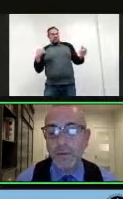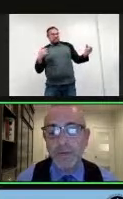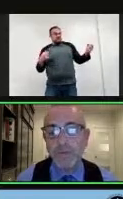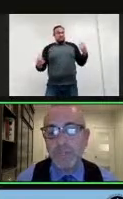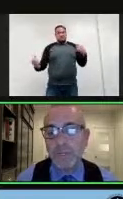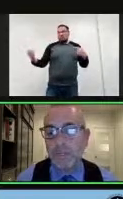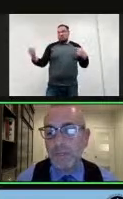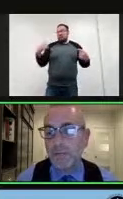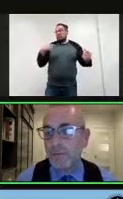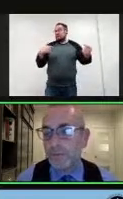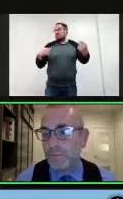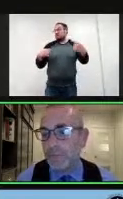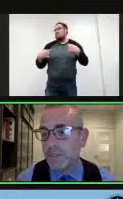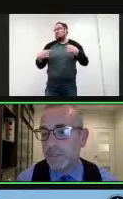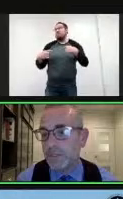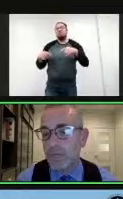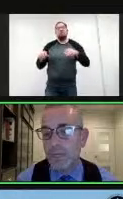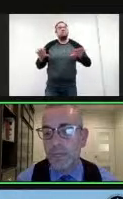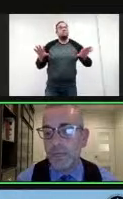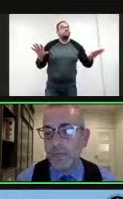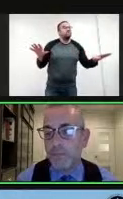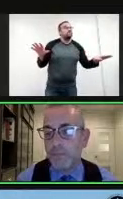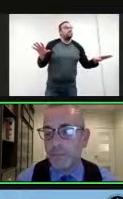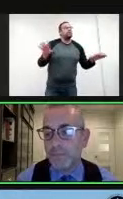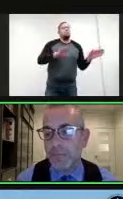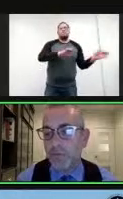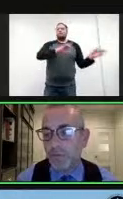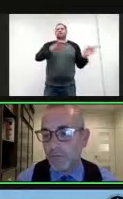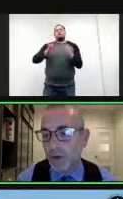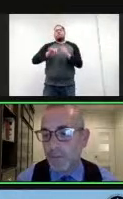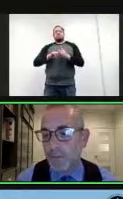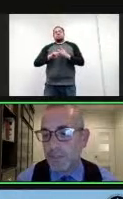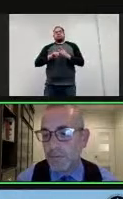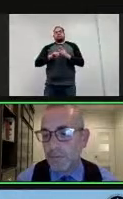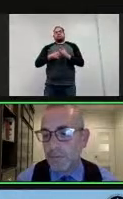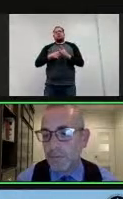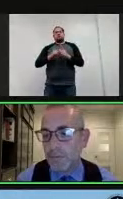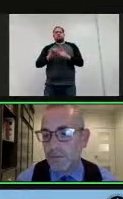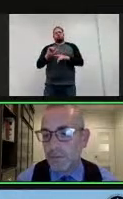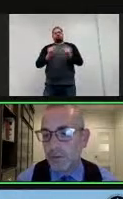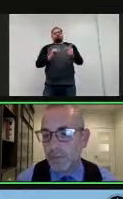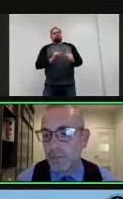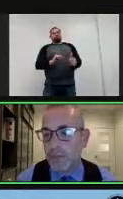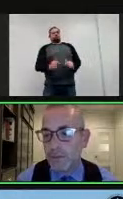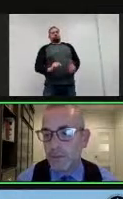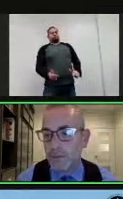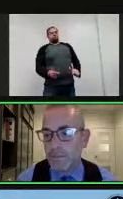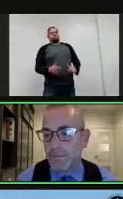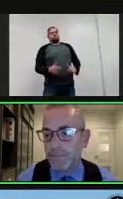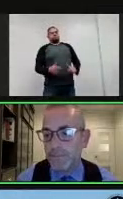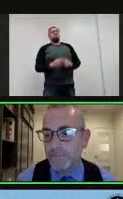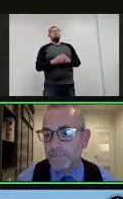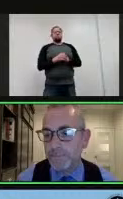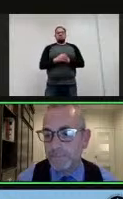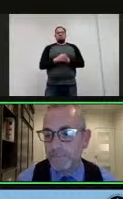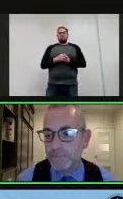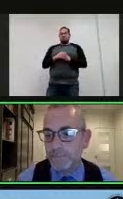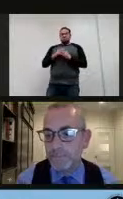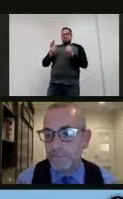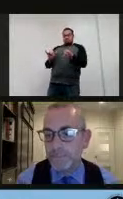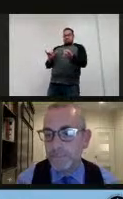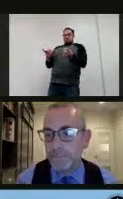I think we're ready to facilitate, which would be to begin your round robin. Is that what we should, is that what you're thinking, Chair?